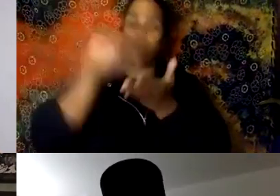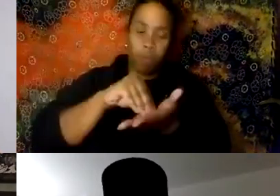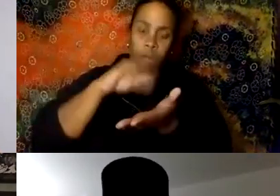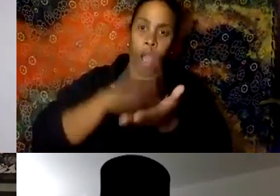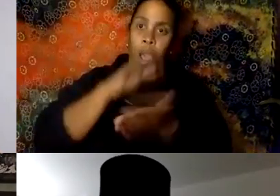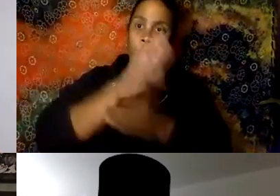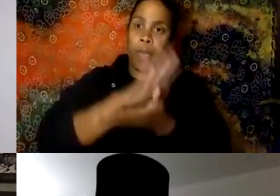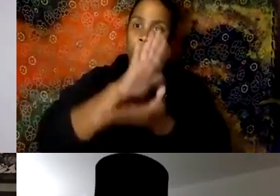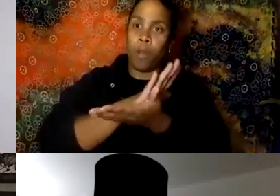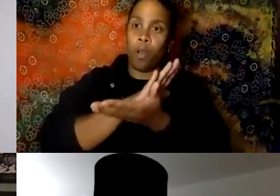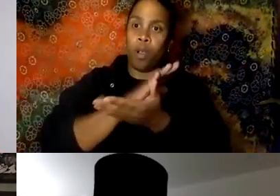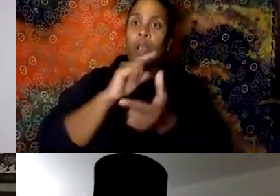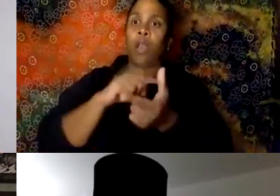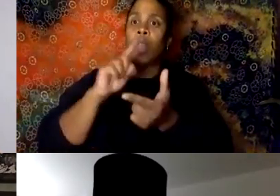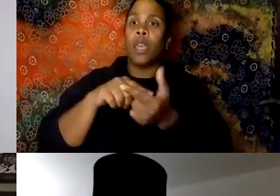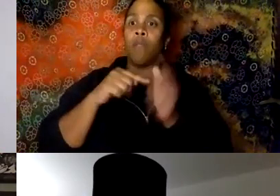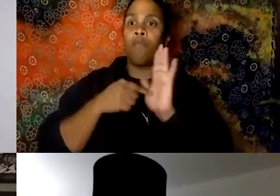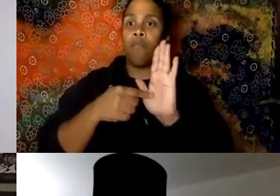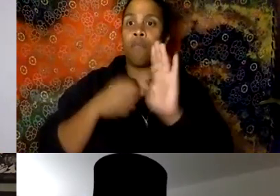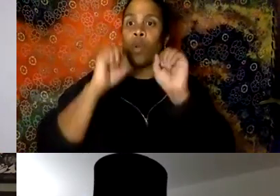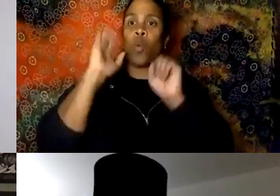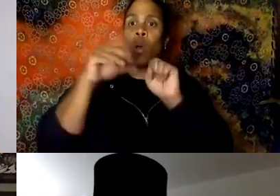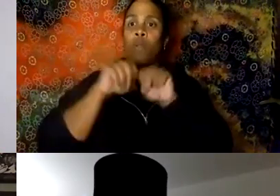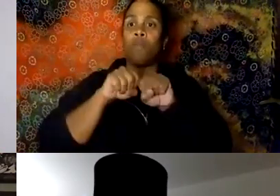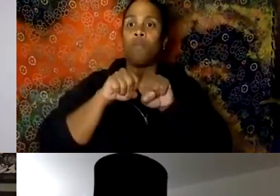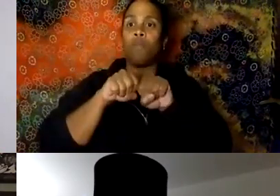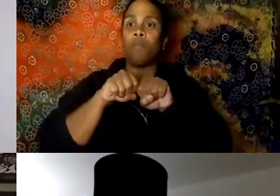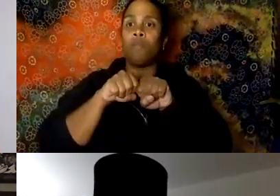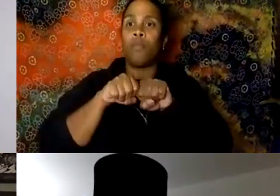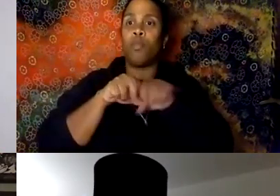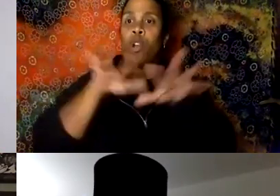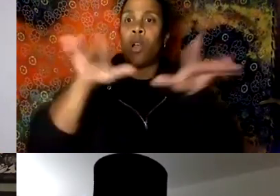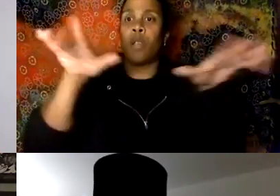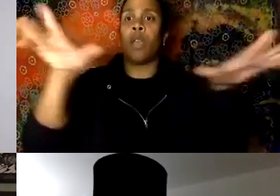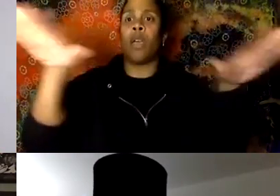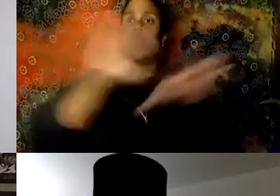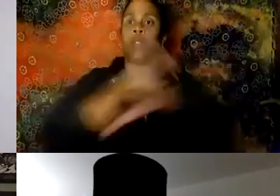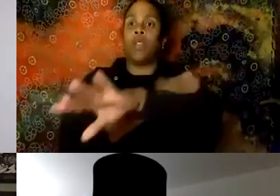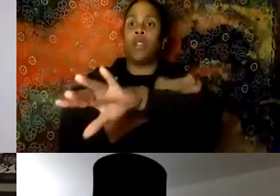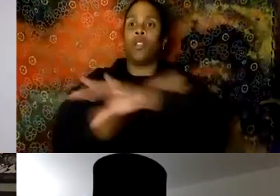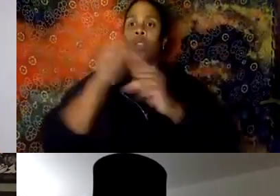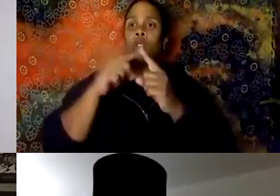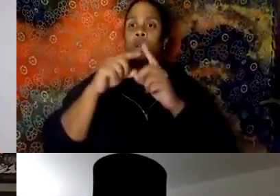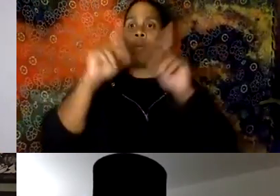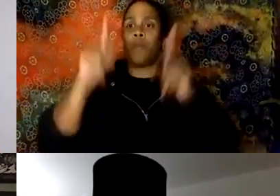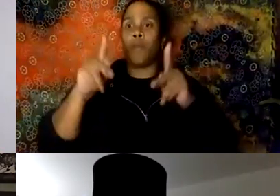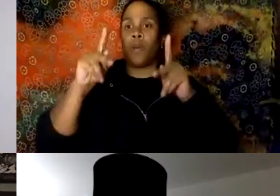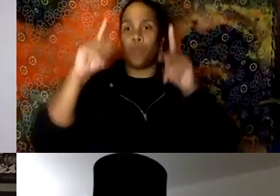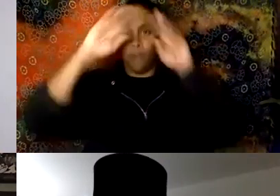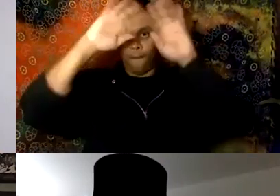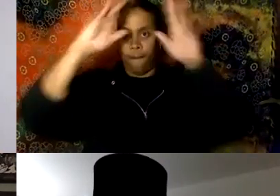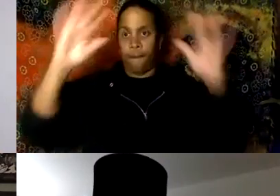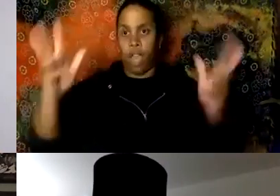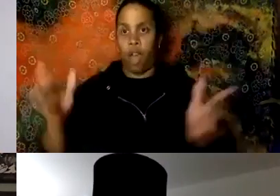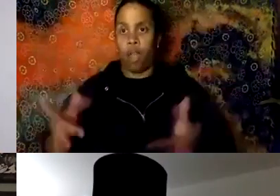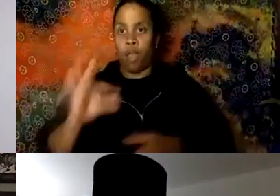can broadcast energies out into the person's energy field that aligns with them. So people might come to you who